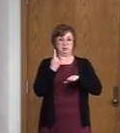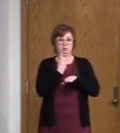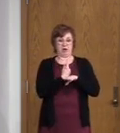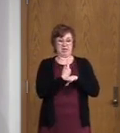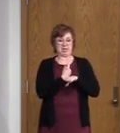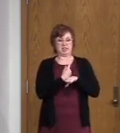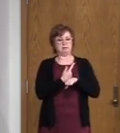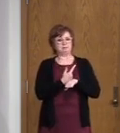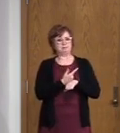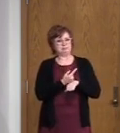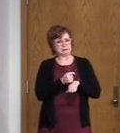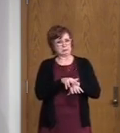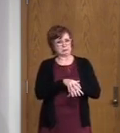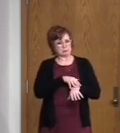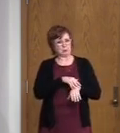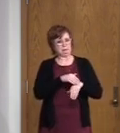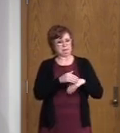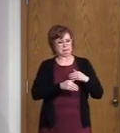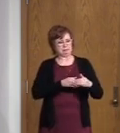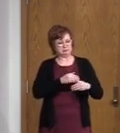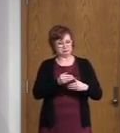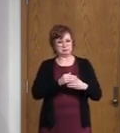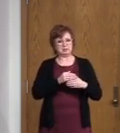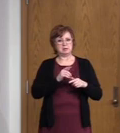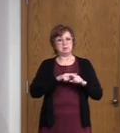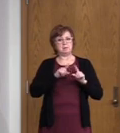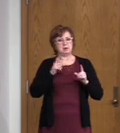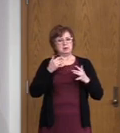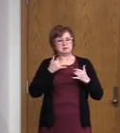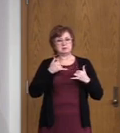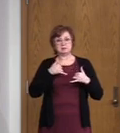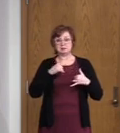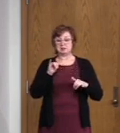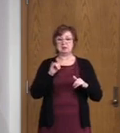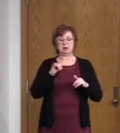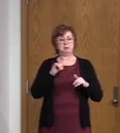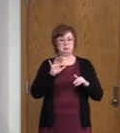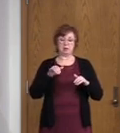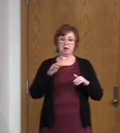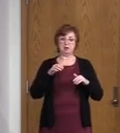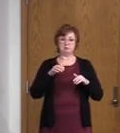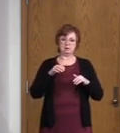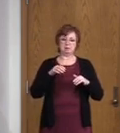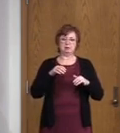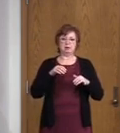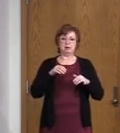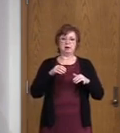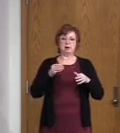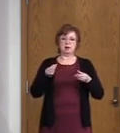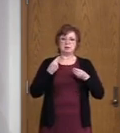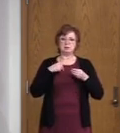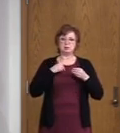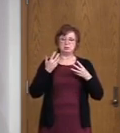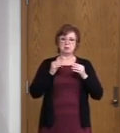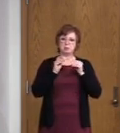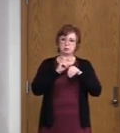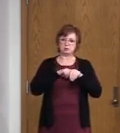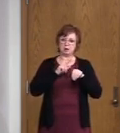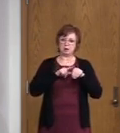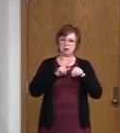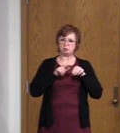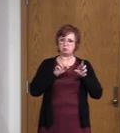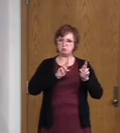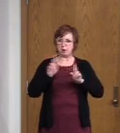phase 2, what it also does is gives us time to create that all hands on deck and that vaccine ready every single place in the province.